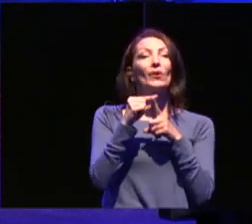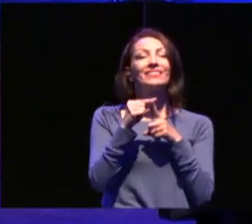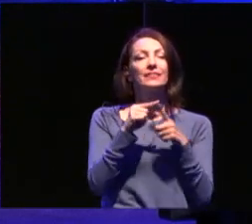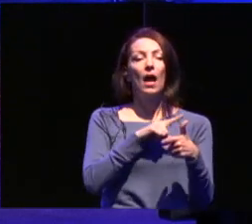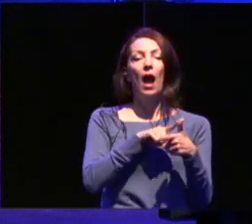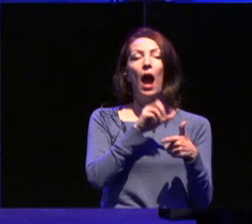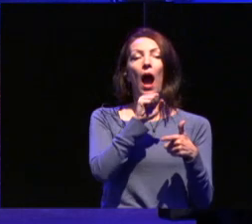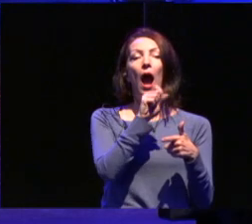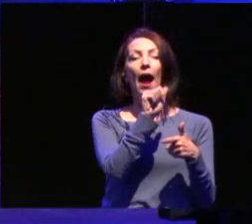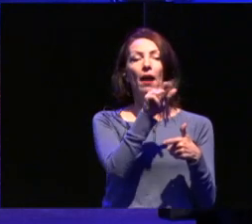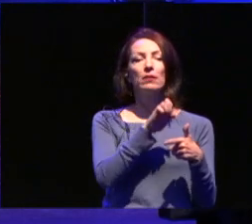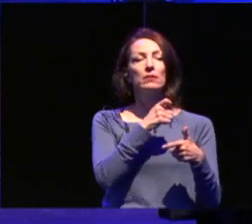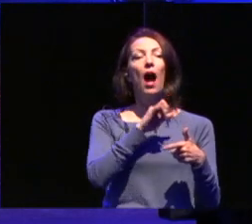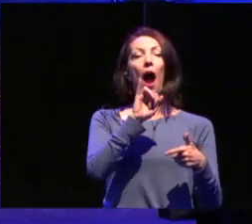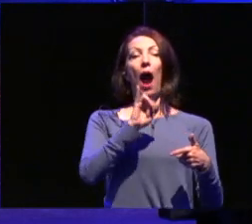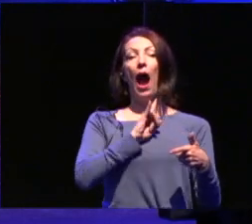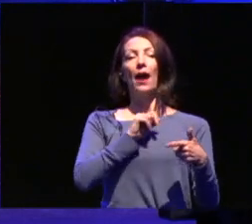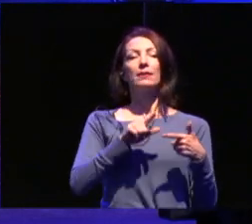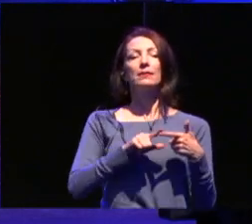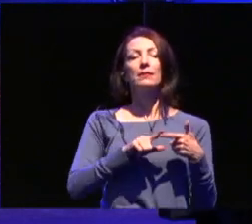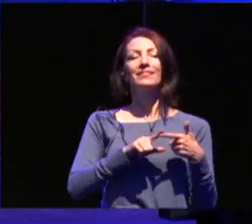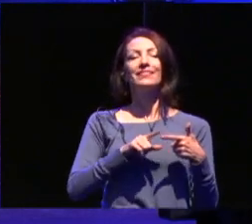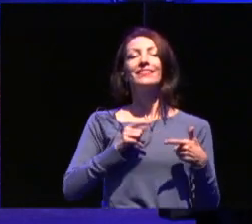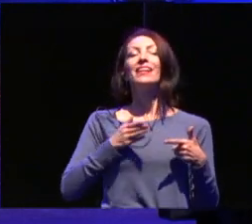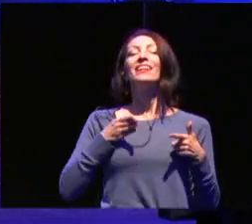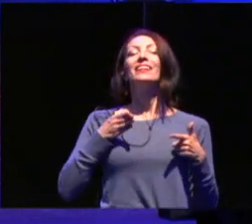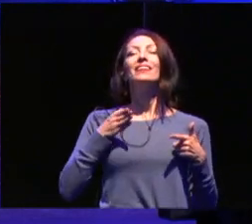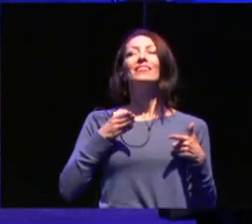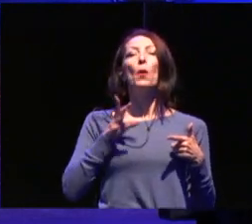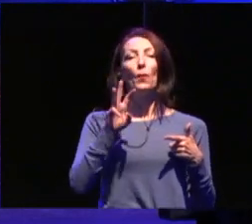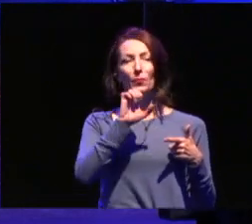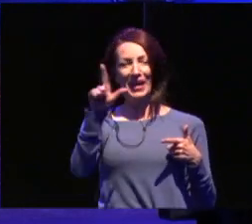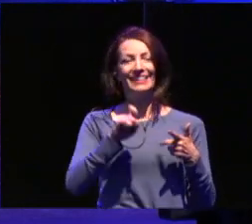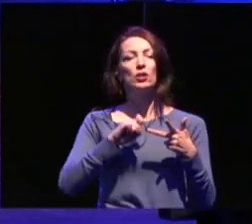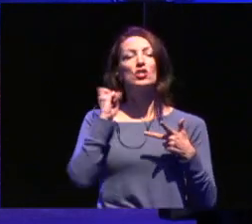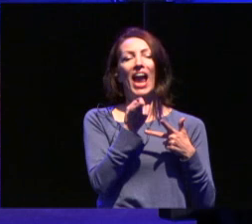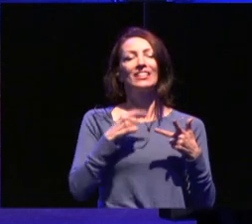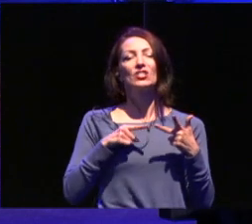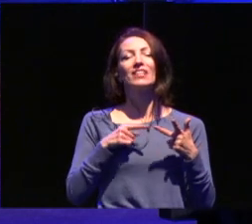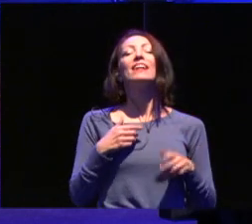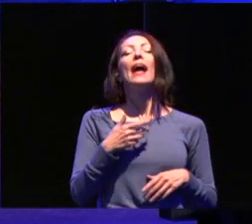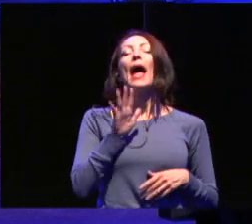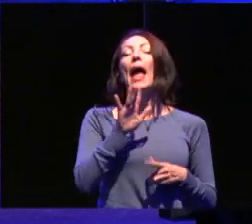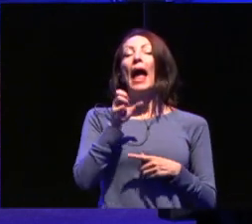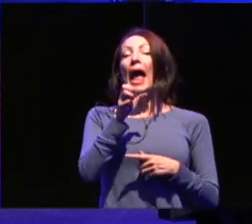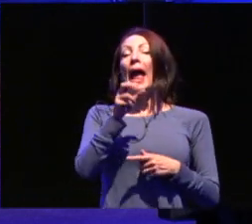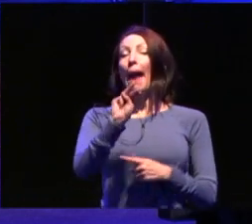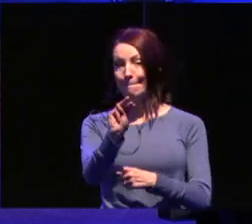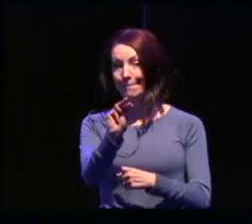him. And you know, many people live their lives that way. I'll change him. I'll change